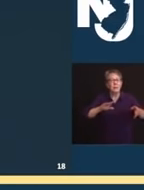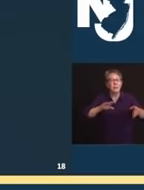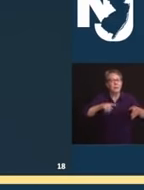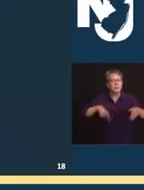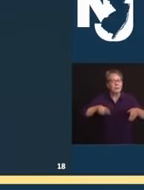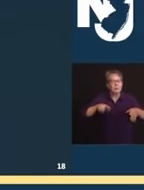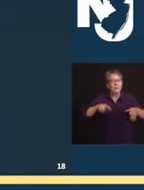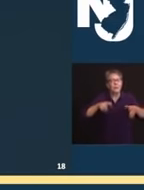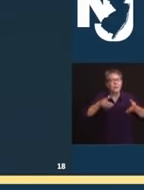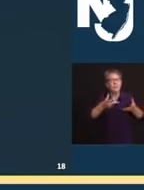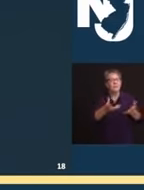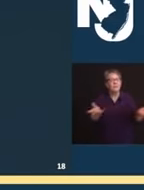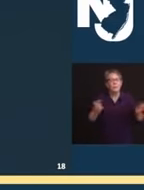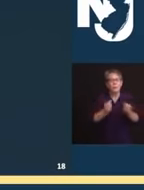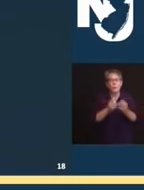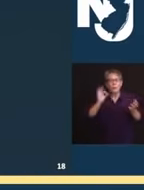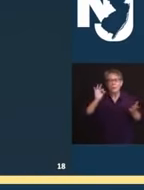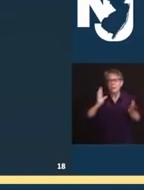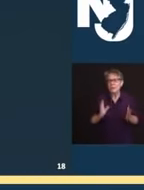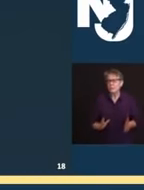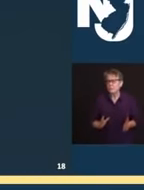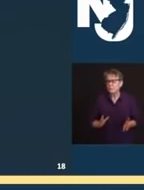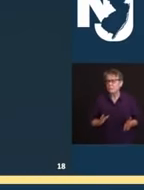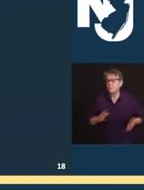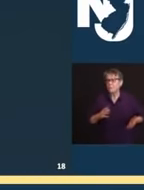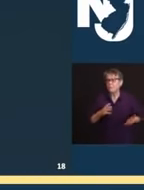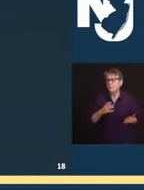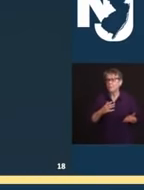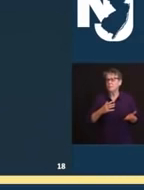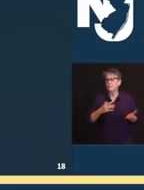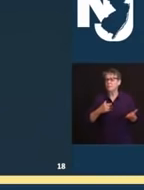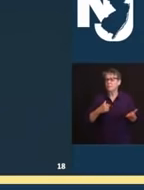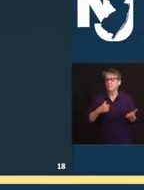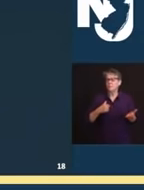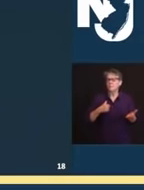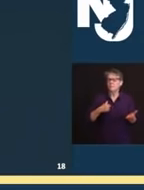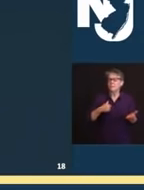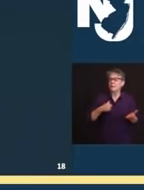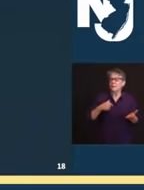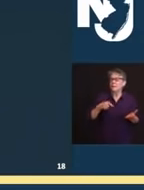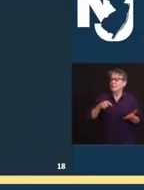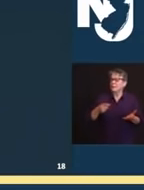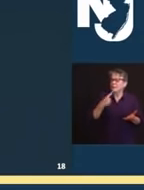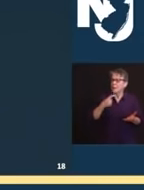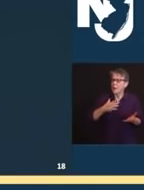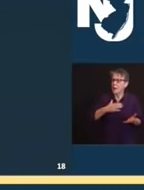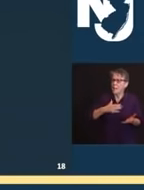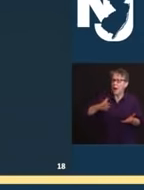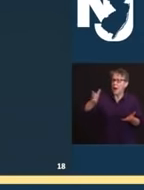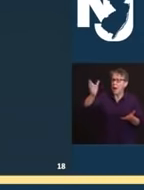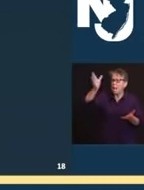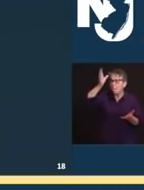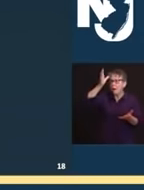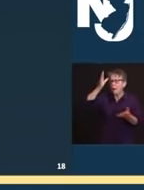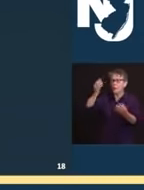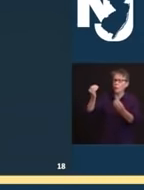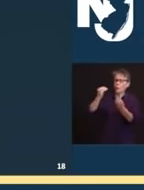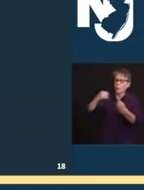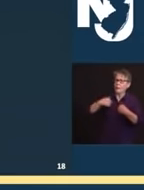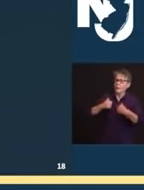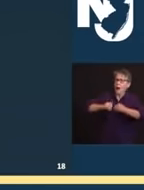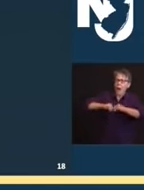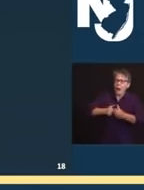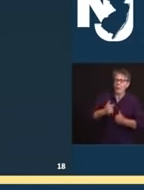of her father, and I quote her, "My father showed us how to have a heart for people." At this time in our state and